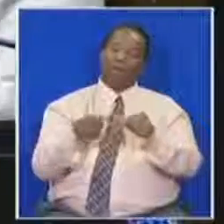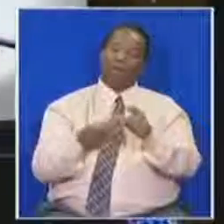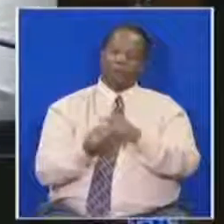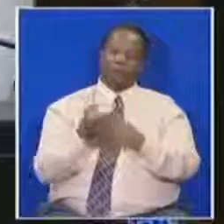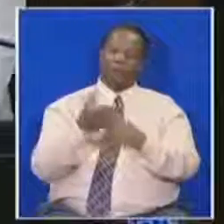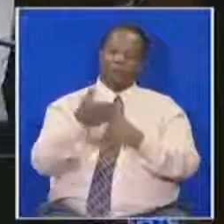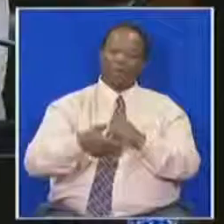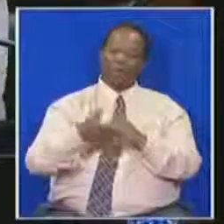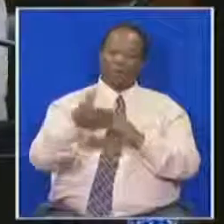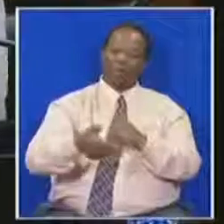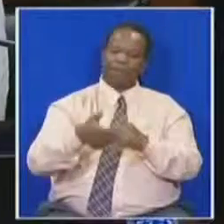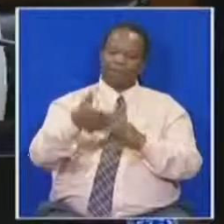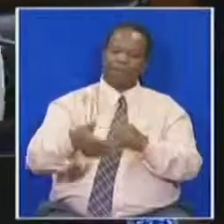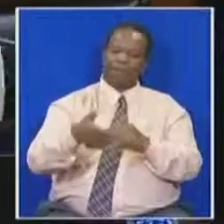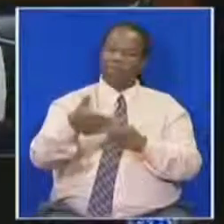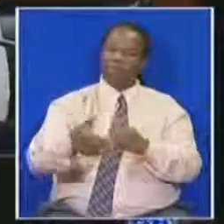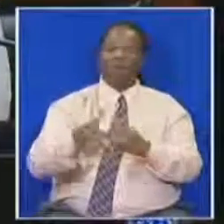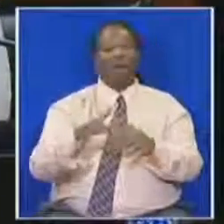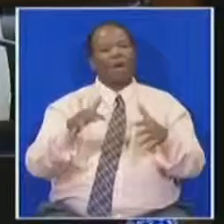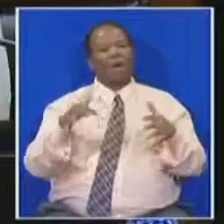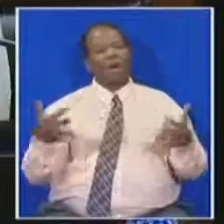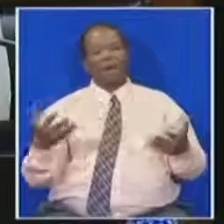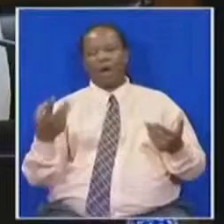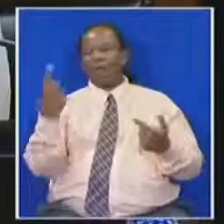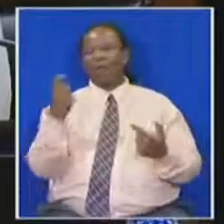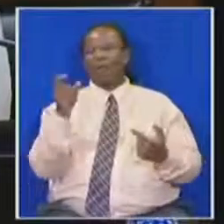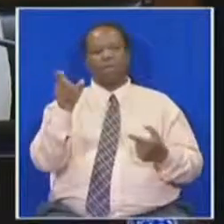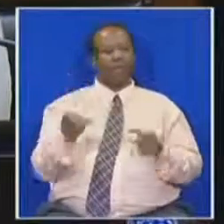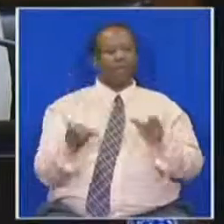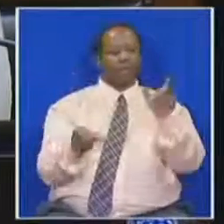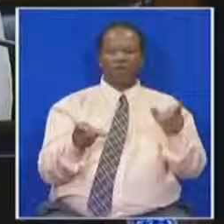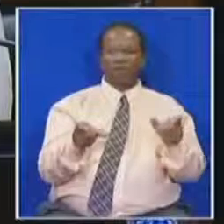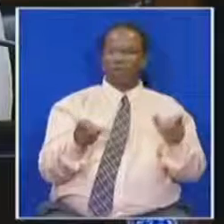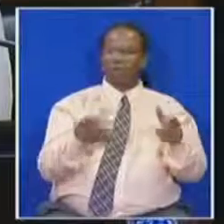of how we deal with one another when we differ.